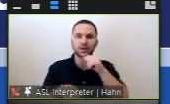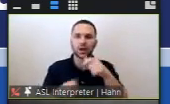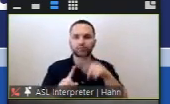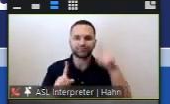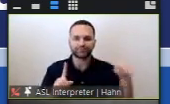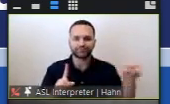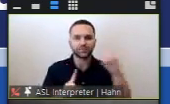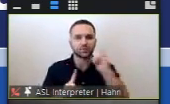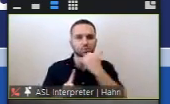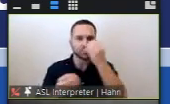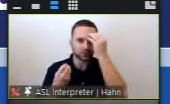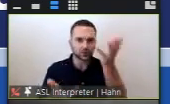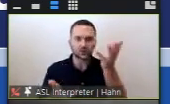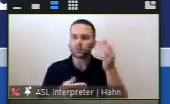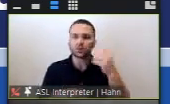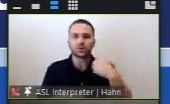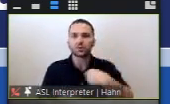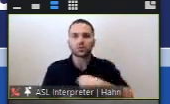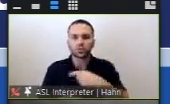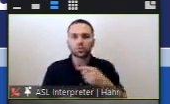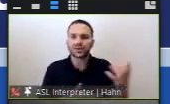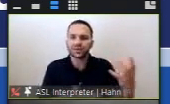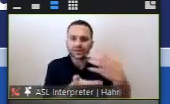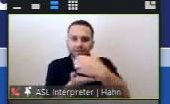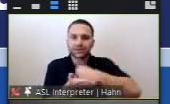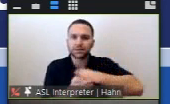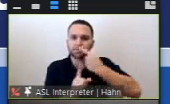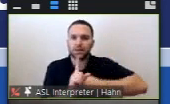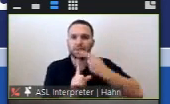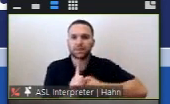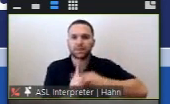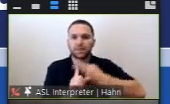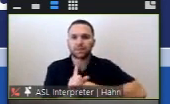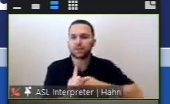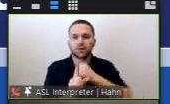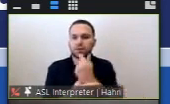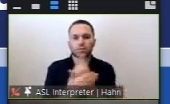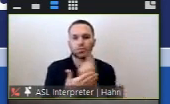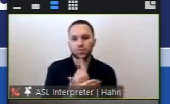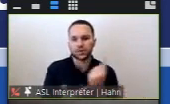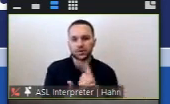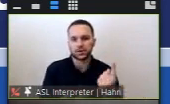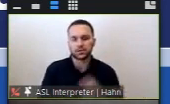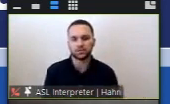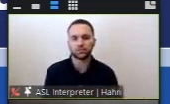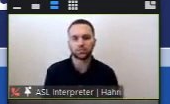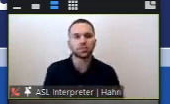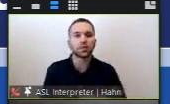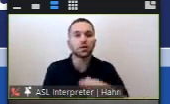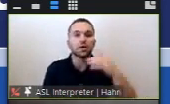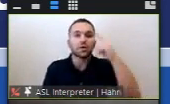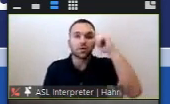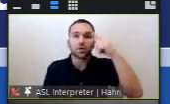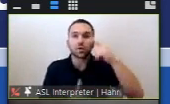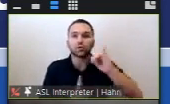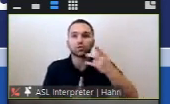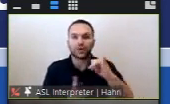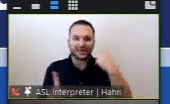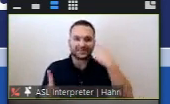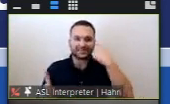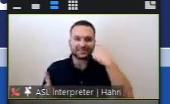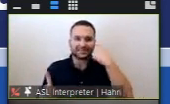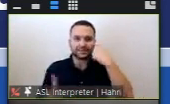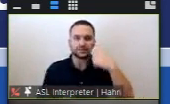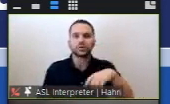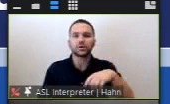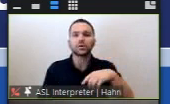data, as monthly values instead of weekly values. So here you can see for the month of July, you can see again that ratio of rates. So